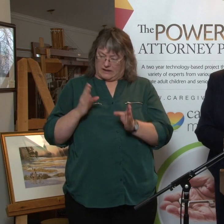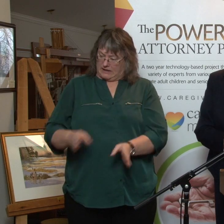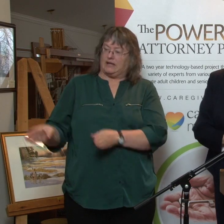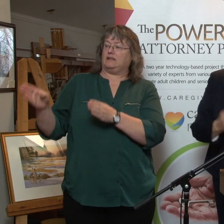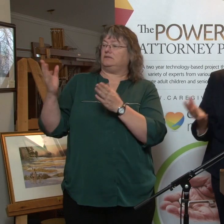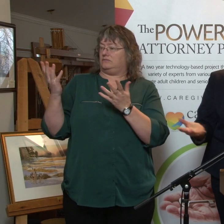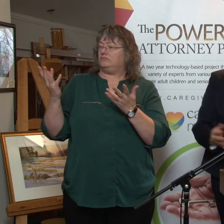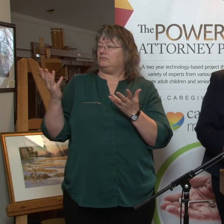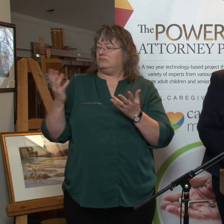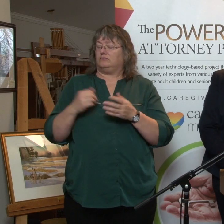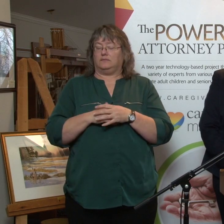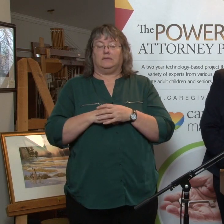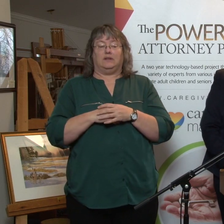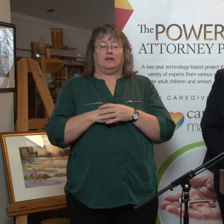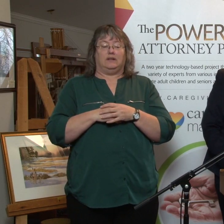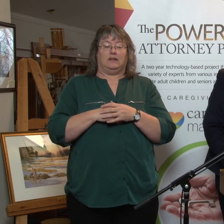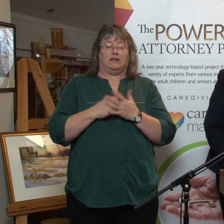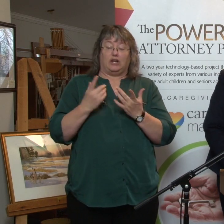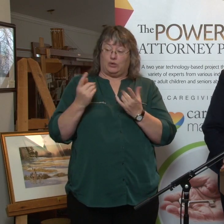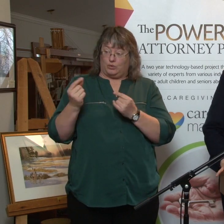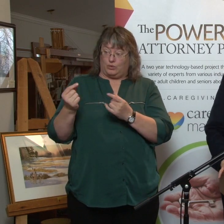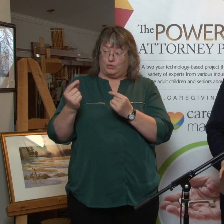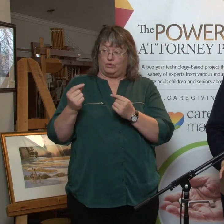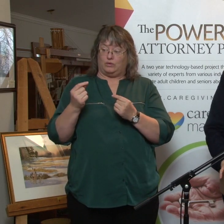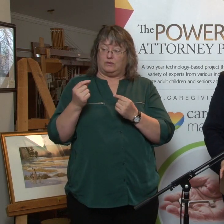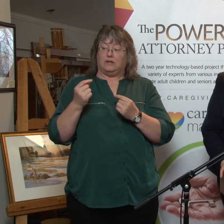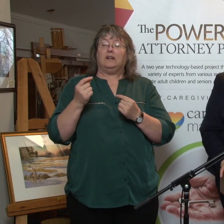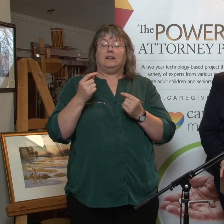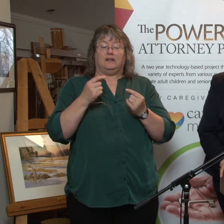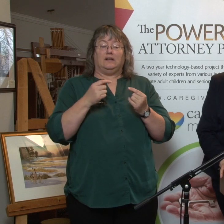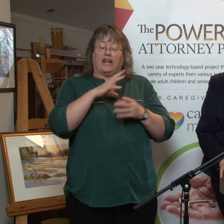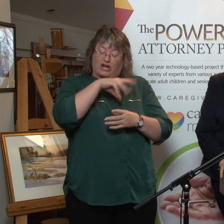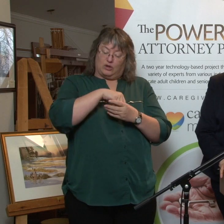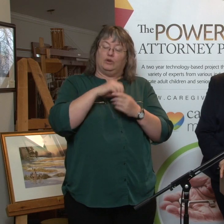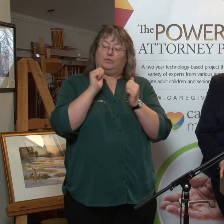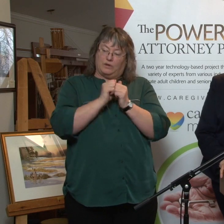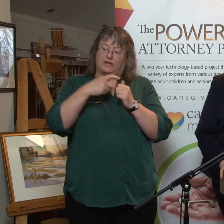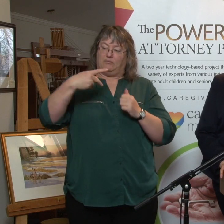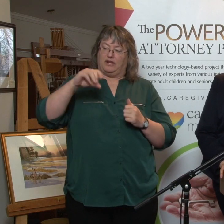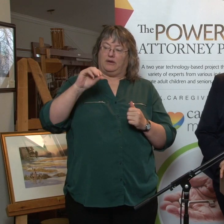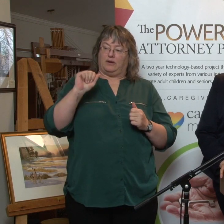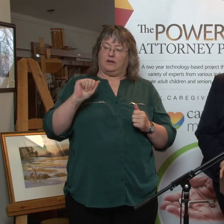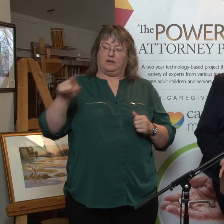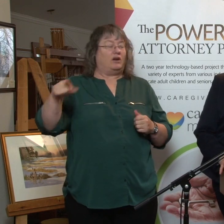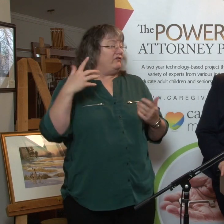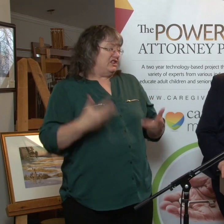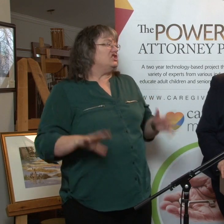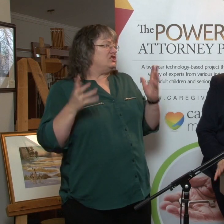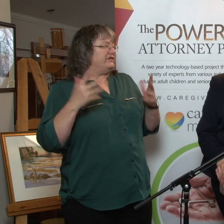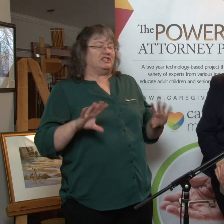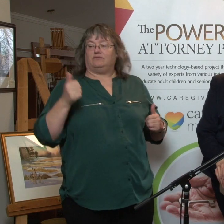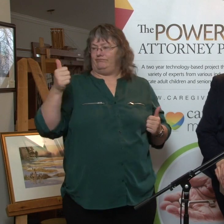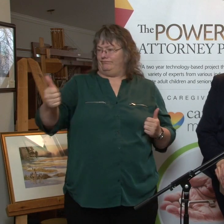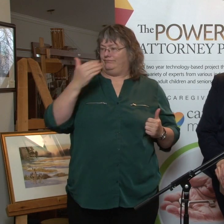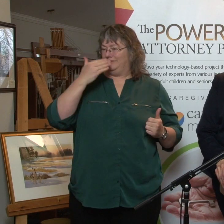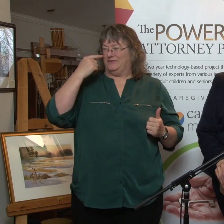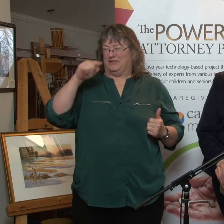would like, and then what you need to do is make sure that that's part of your power of attorney. Good for